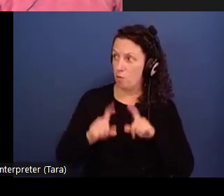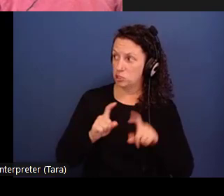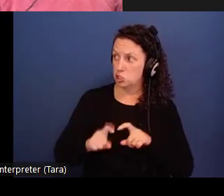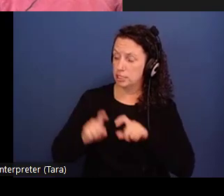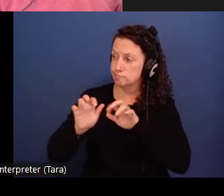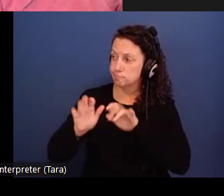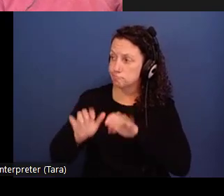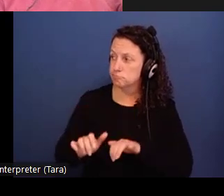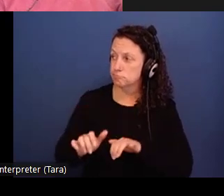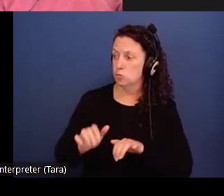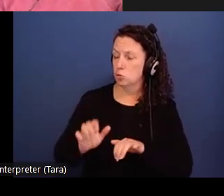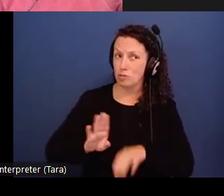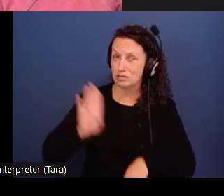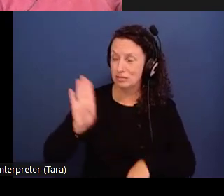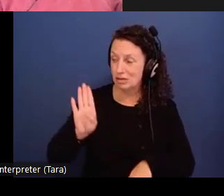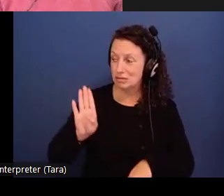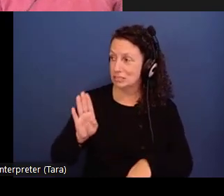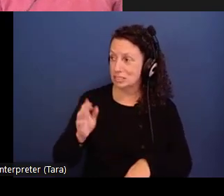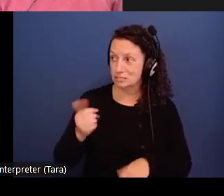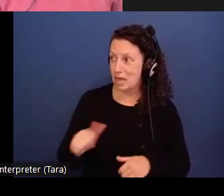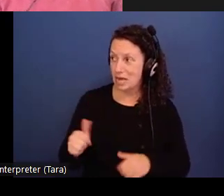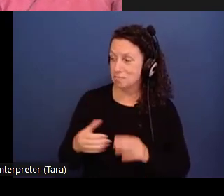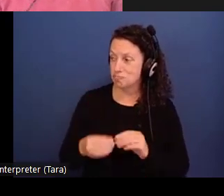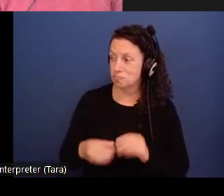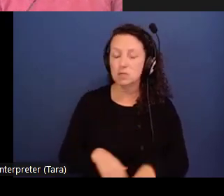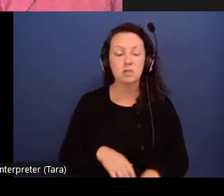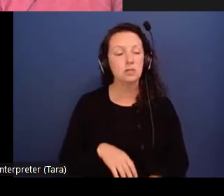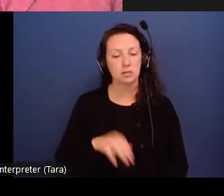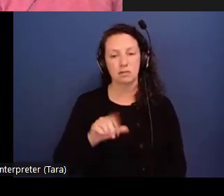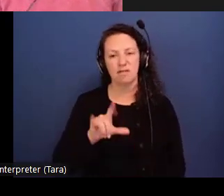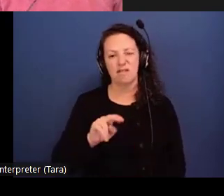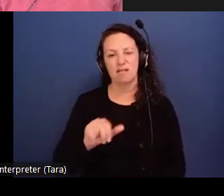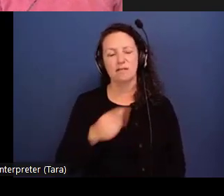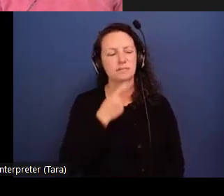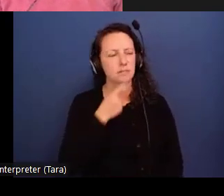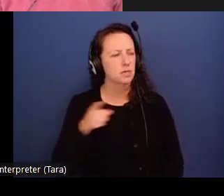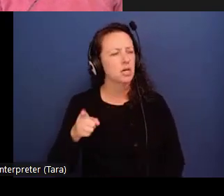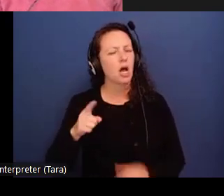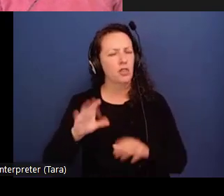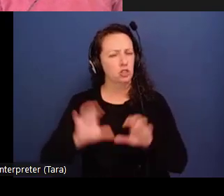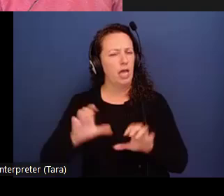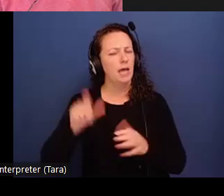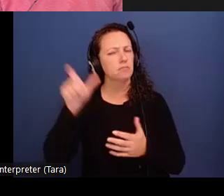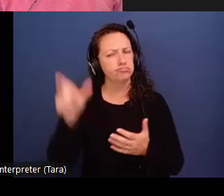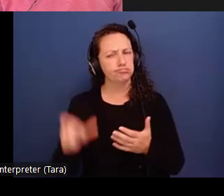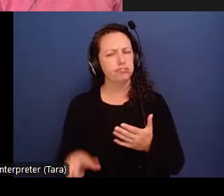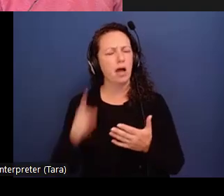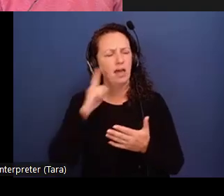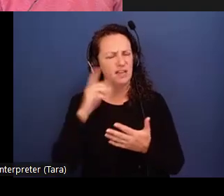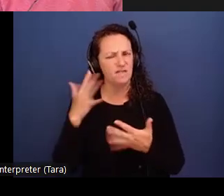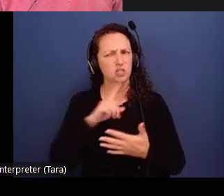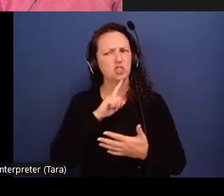any raised hands? There have been some in the chat that I think have already been answered. Okay.